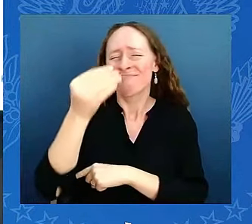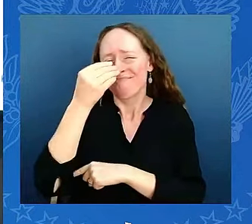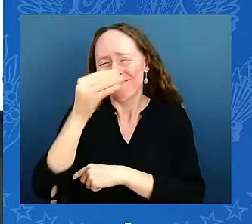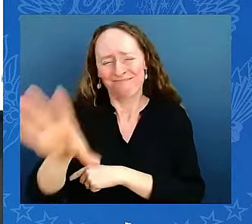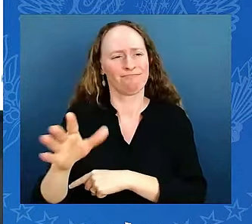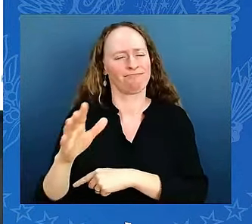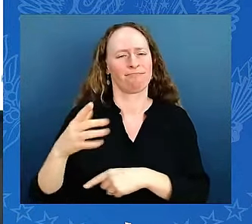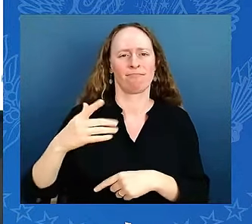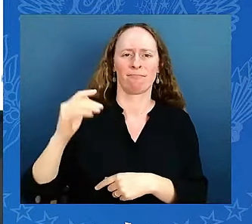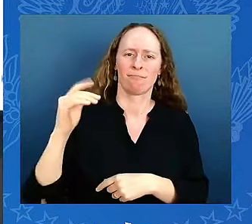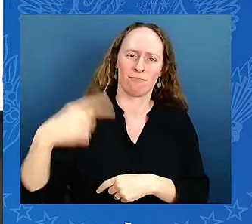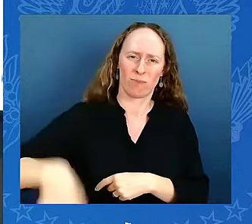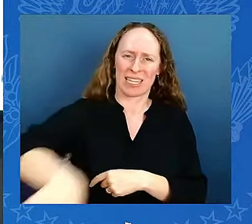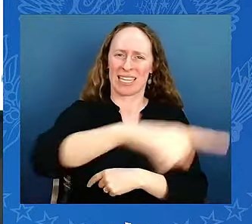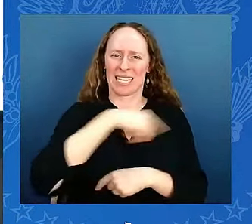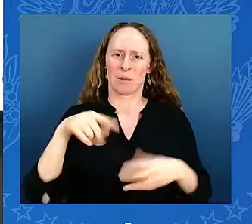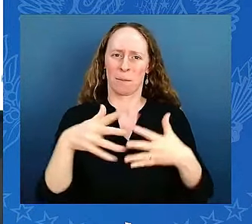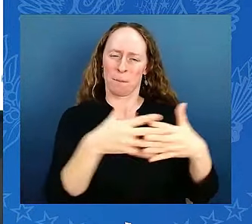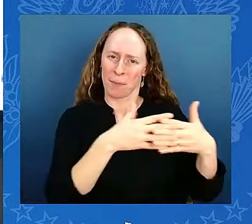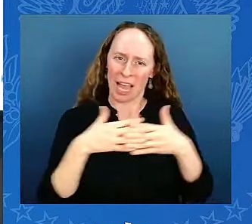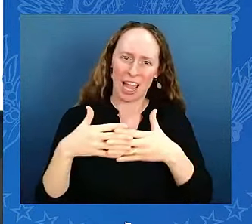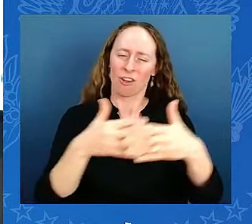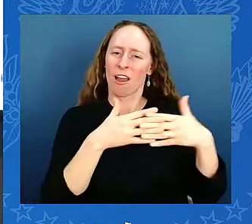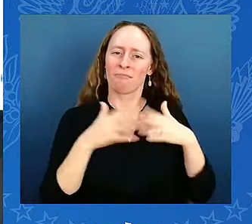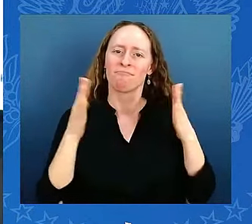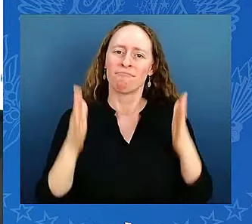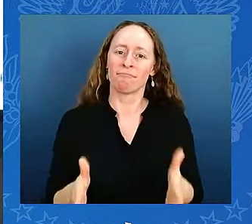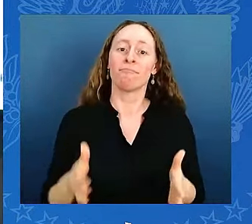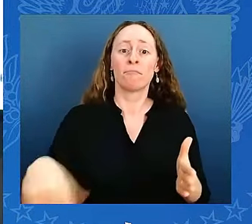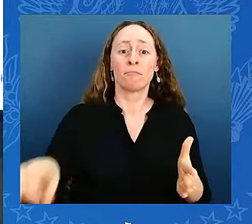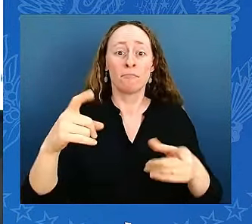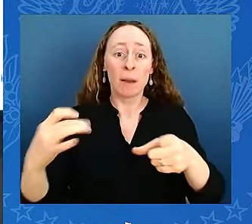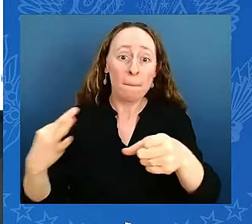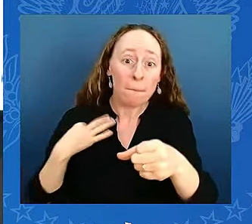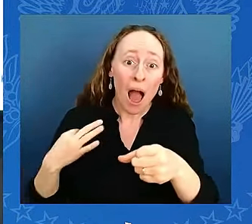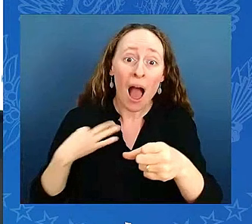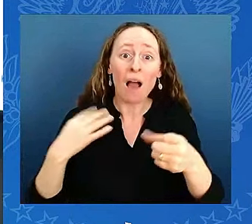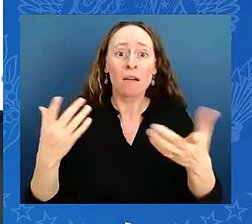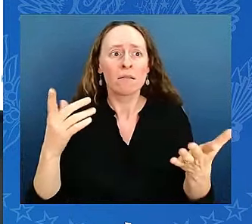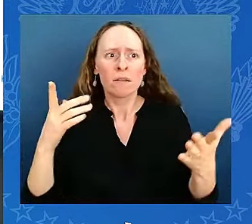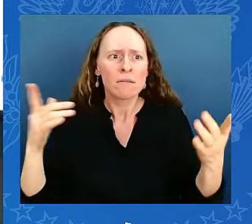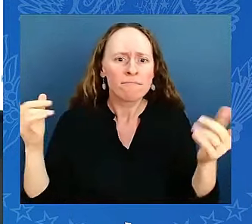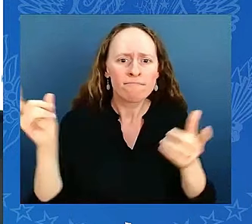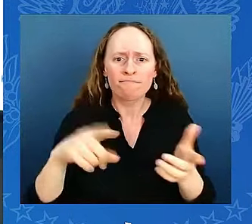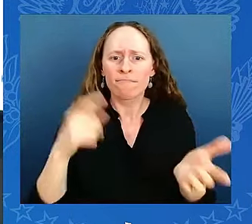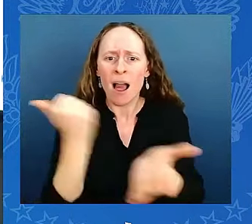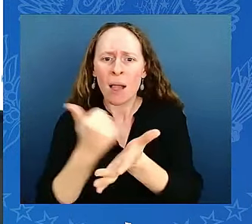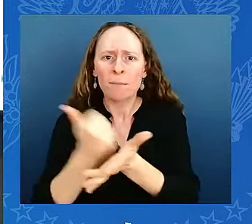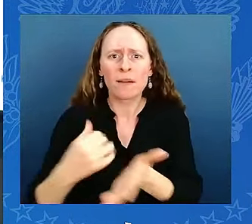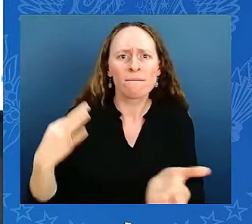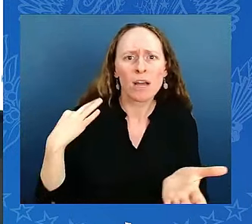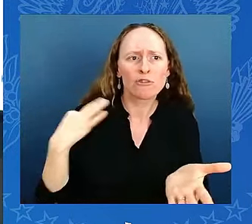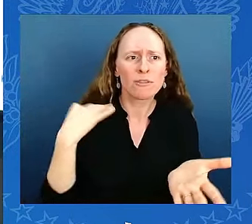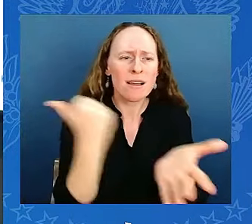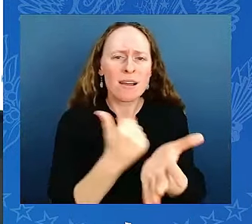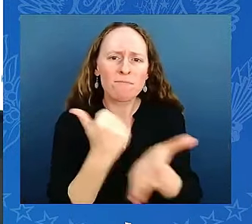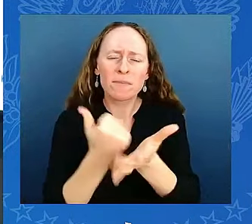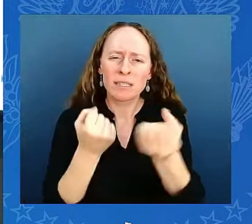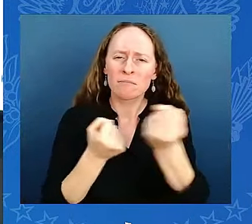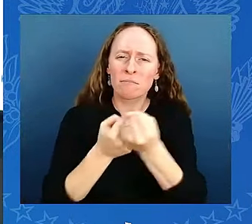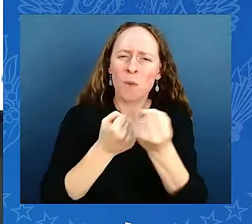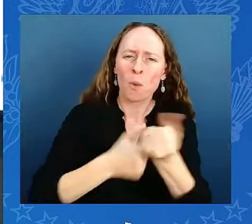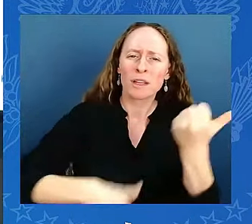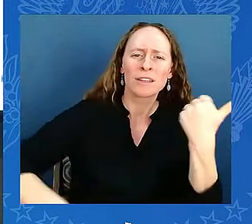responders are standing side by side, people leaning on each other to pick up the pieces that are left over. And that's the best of